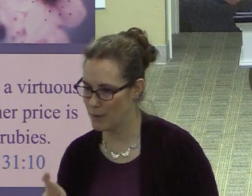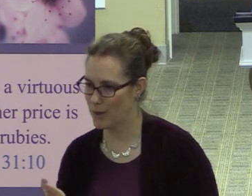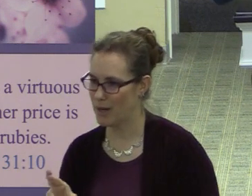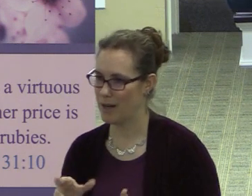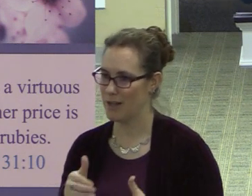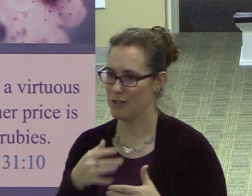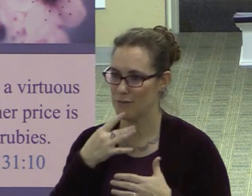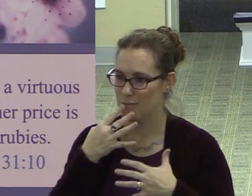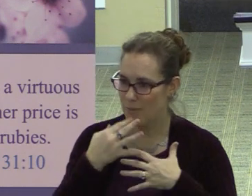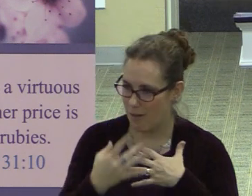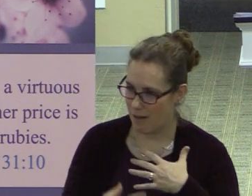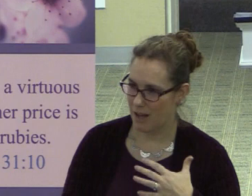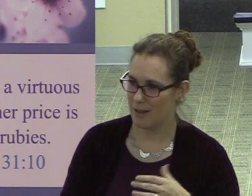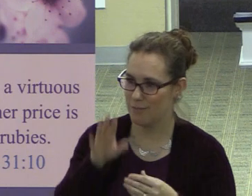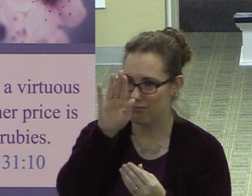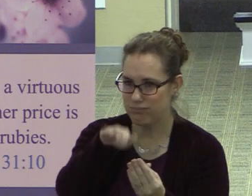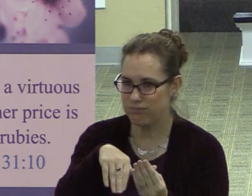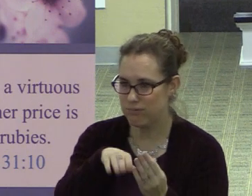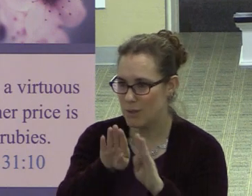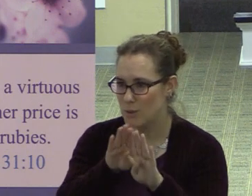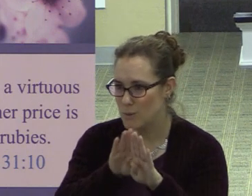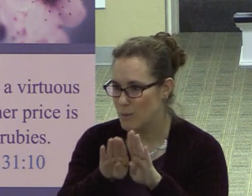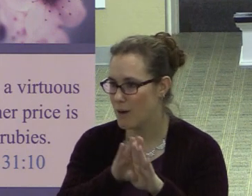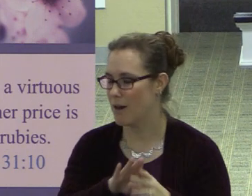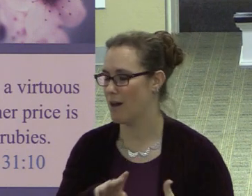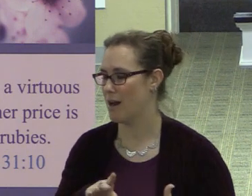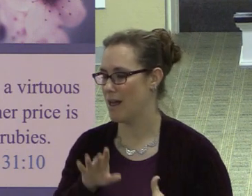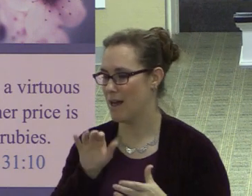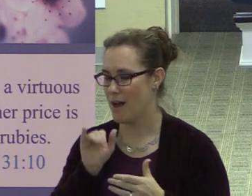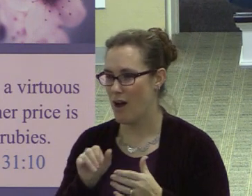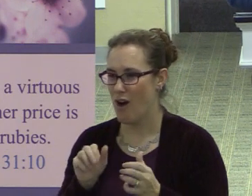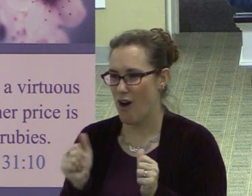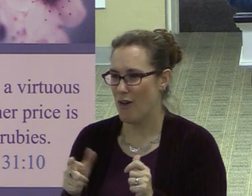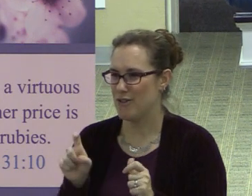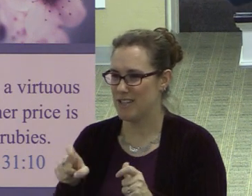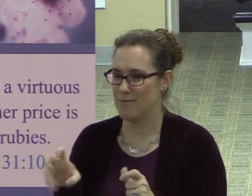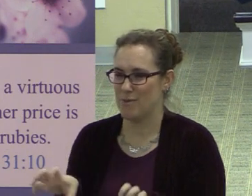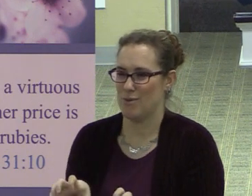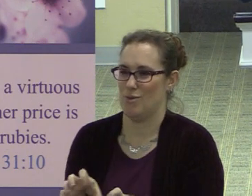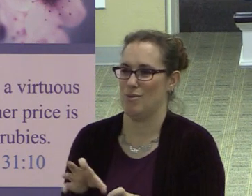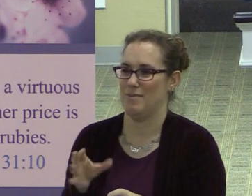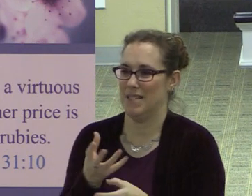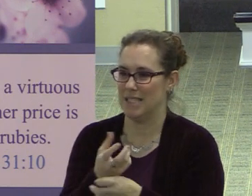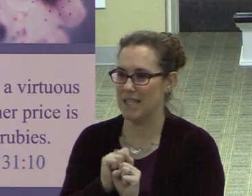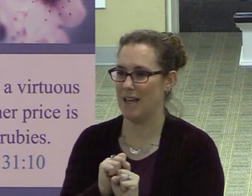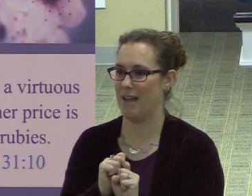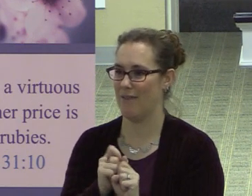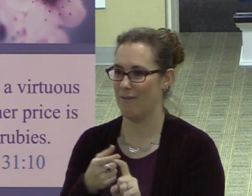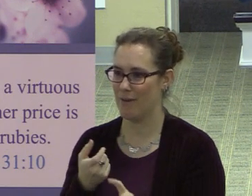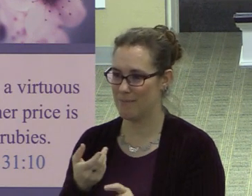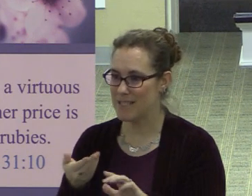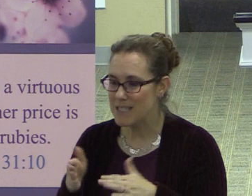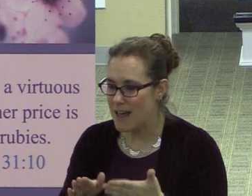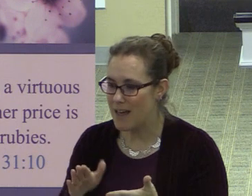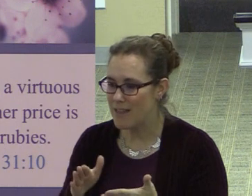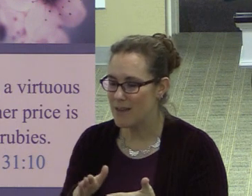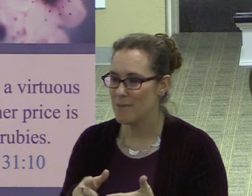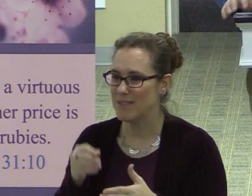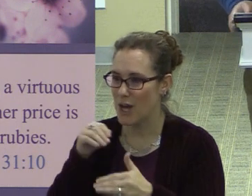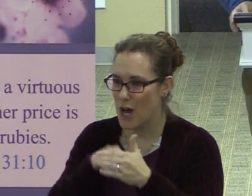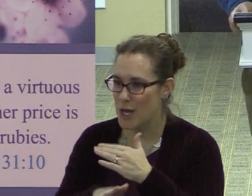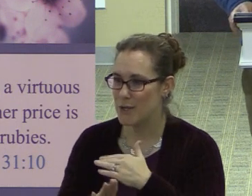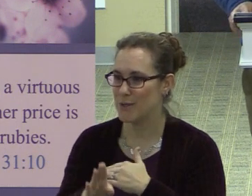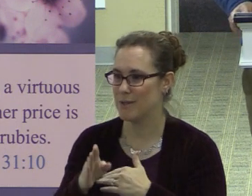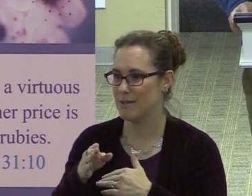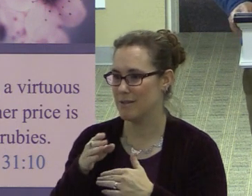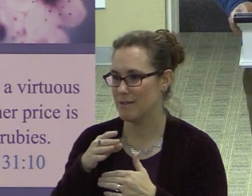shedding of the blood on the door, and that all you needed to do to be safe from death was to be under that blood, inside a house where the blood